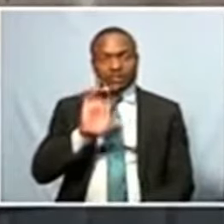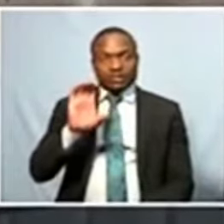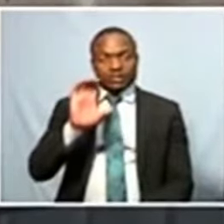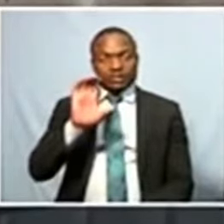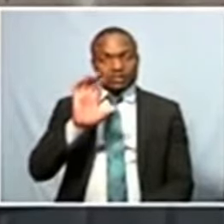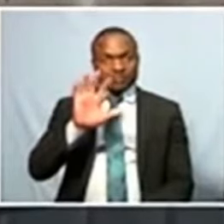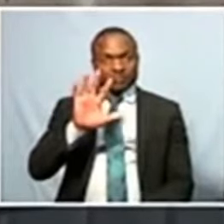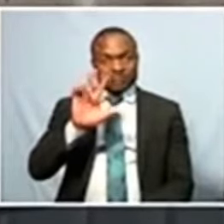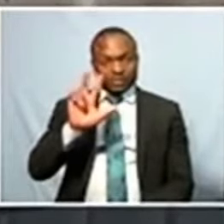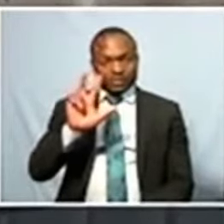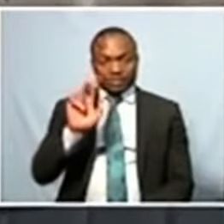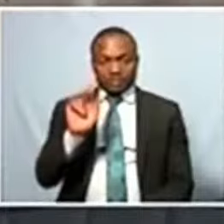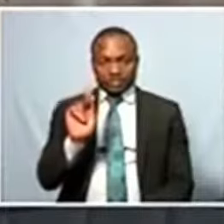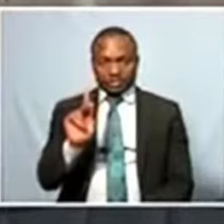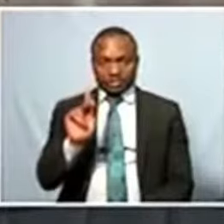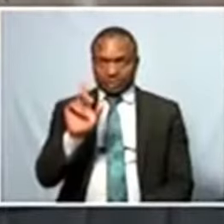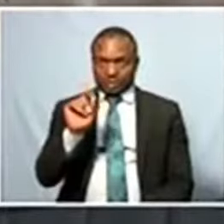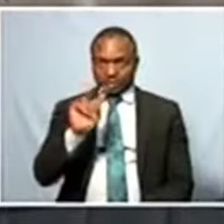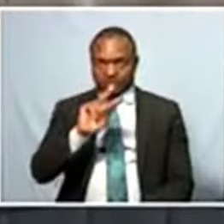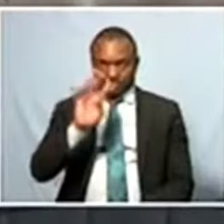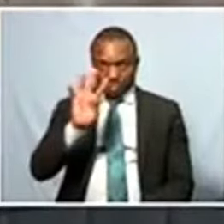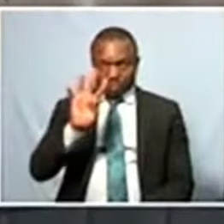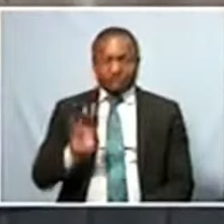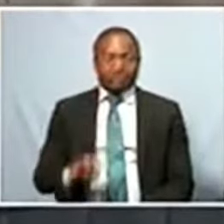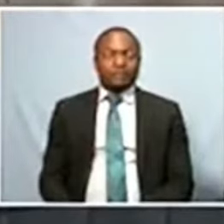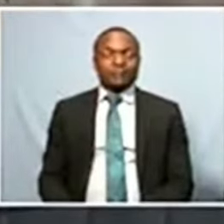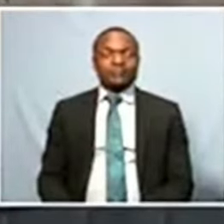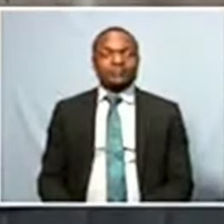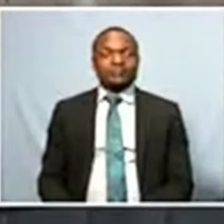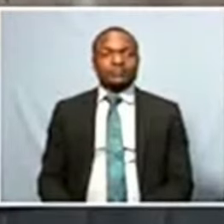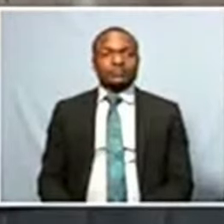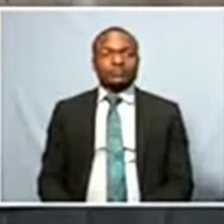1,073,753 kwacha in 2024.